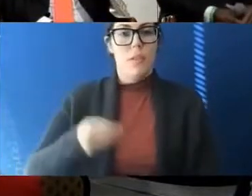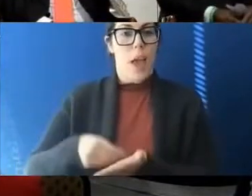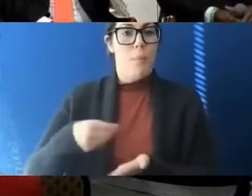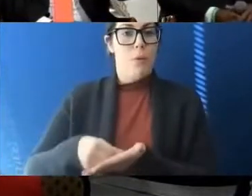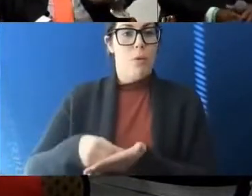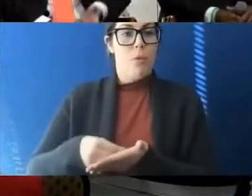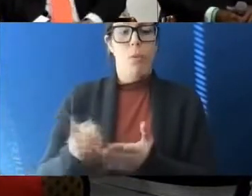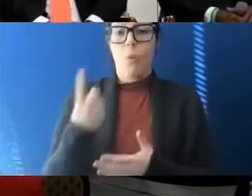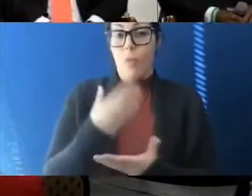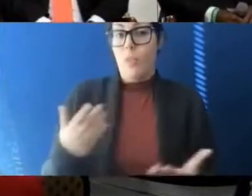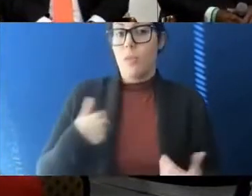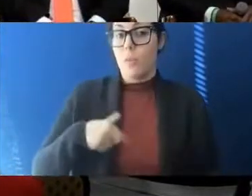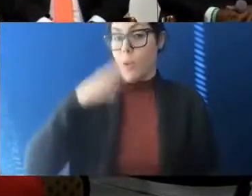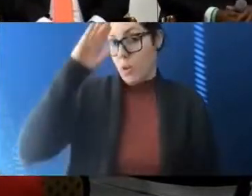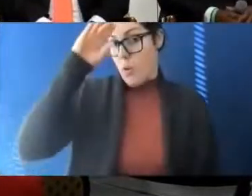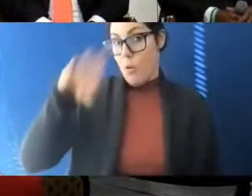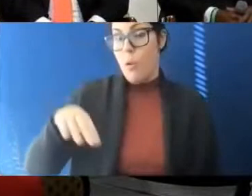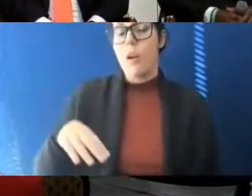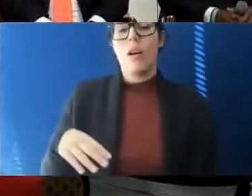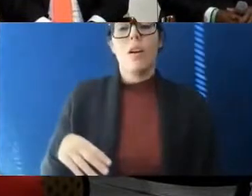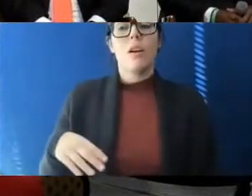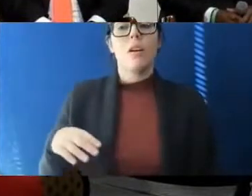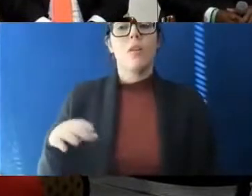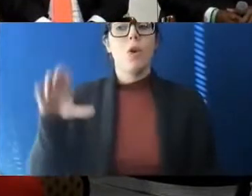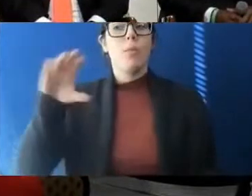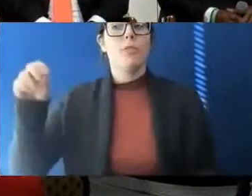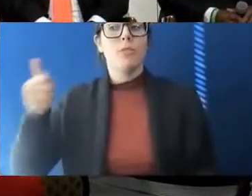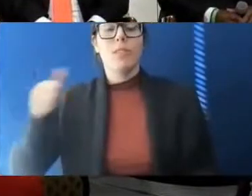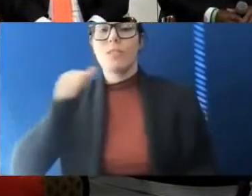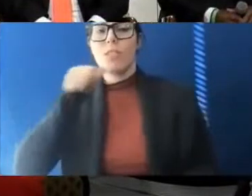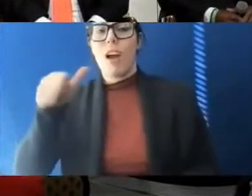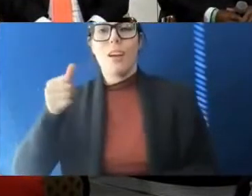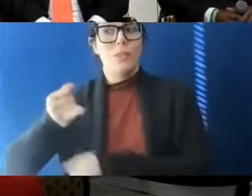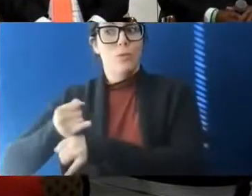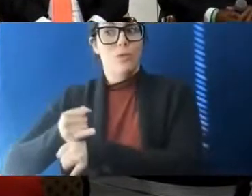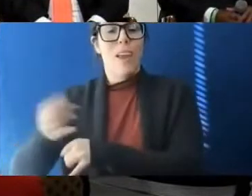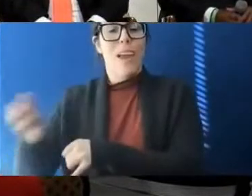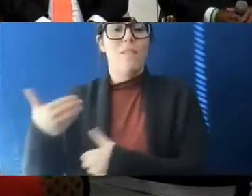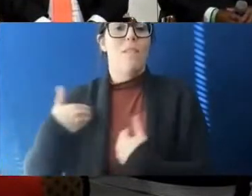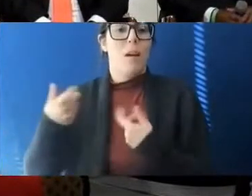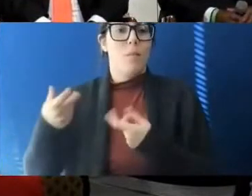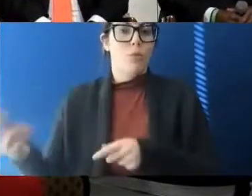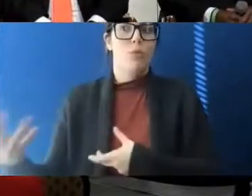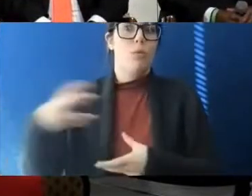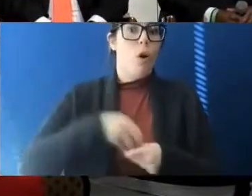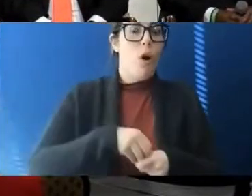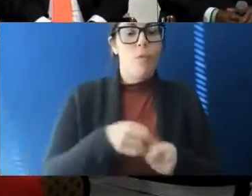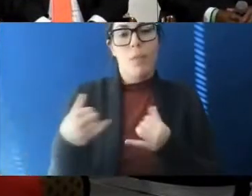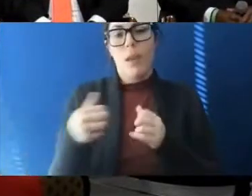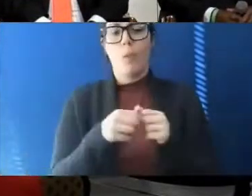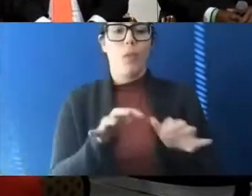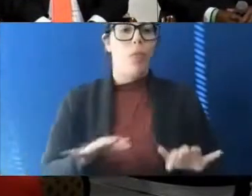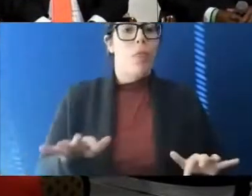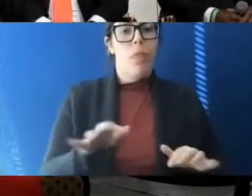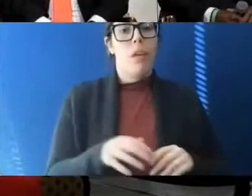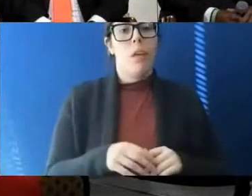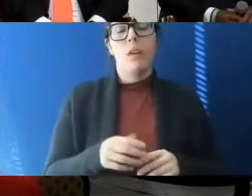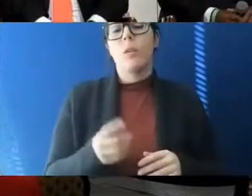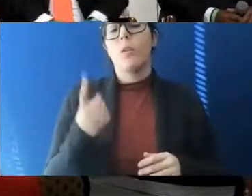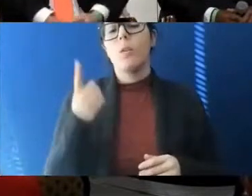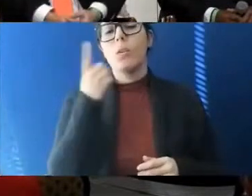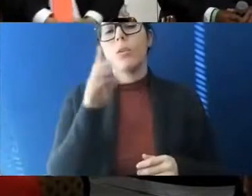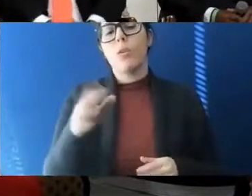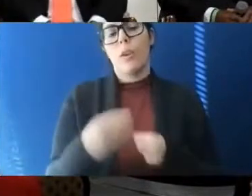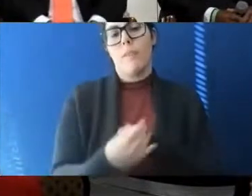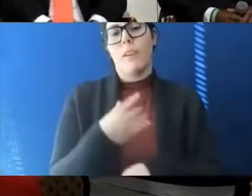that corporations that aren't financial institutions have an opportunity to play in this space. It'd be great to get your advice to other corporations that aren't